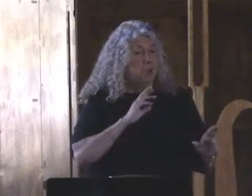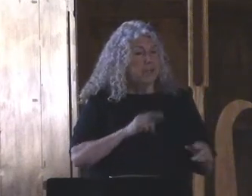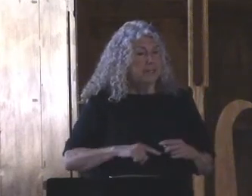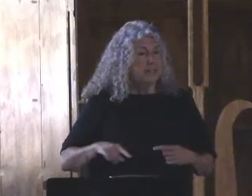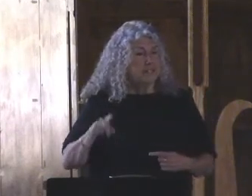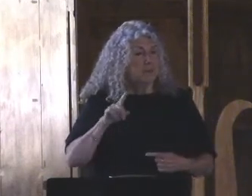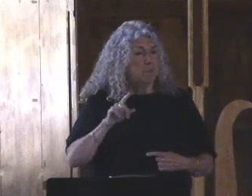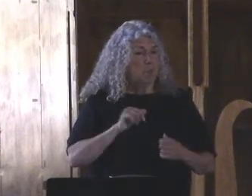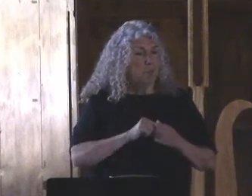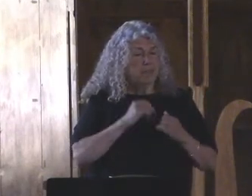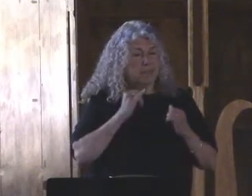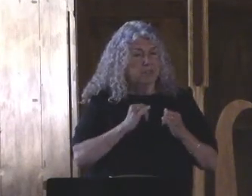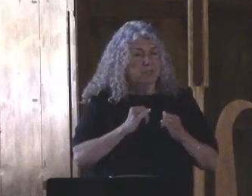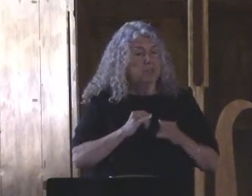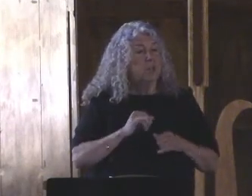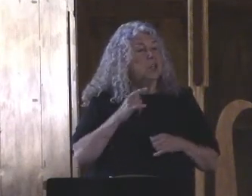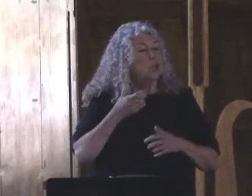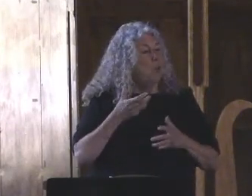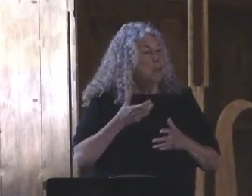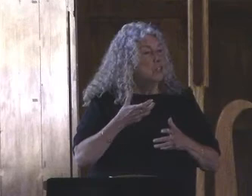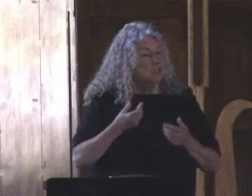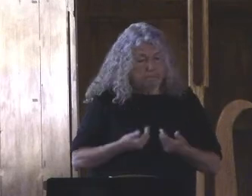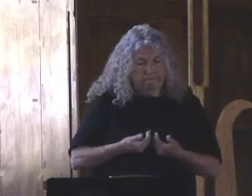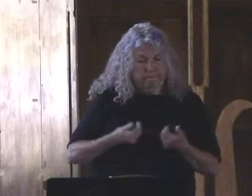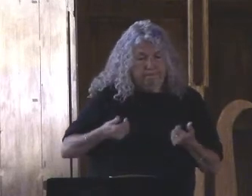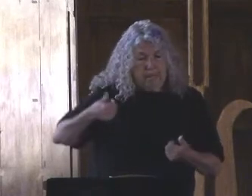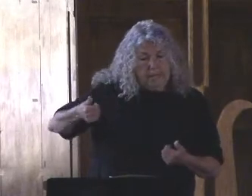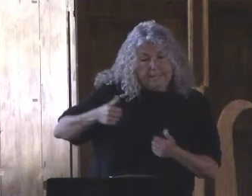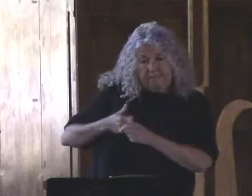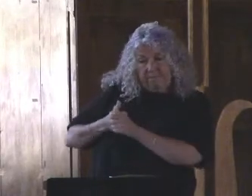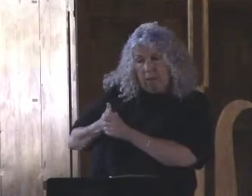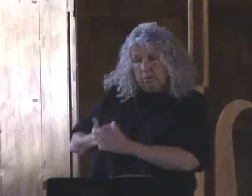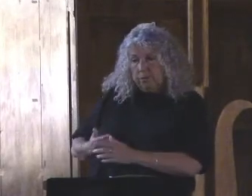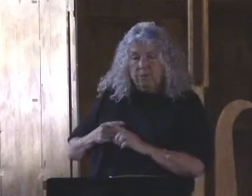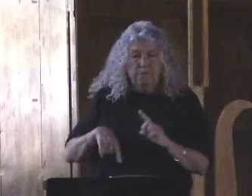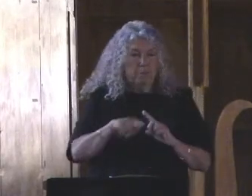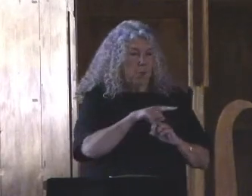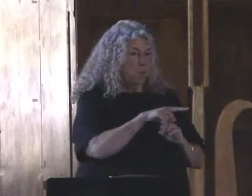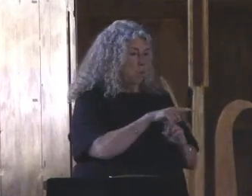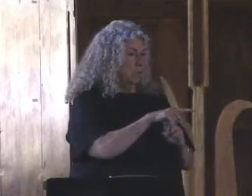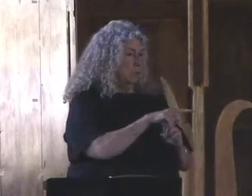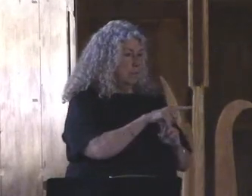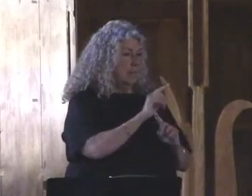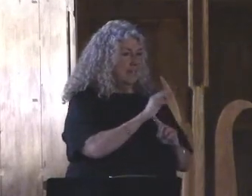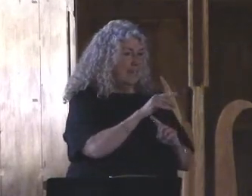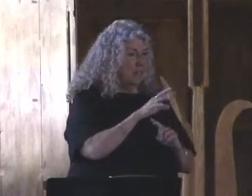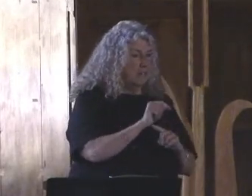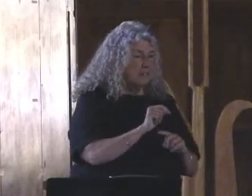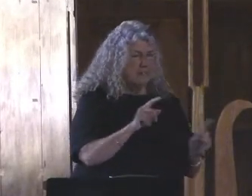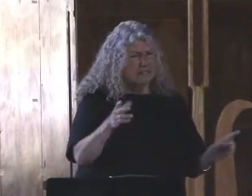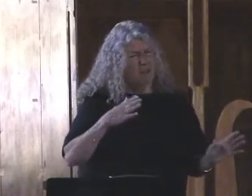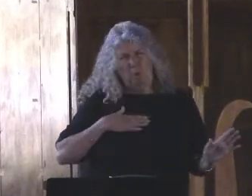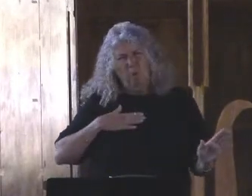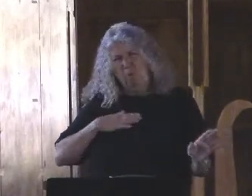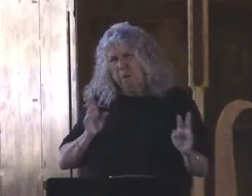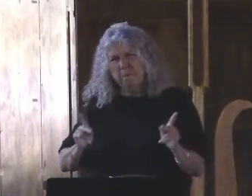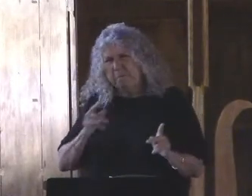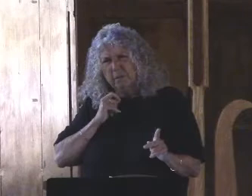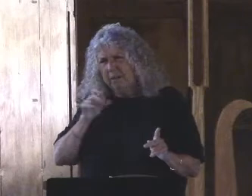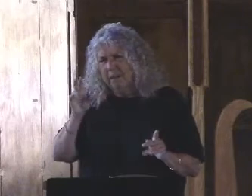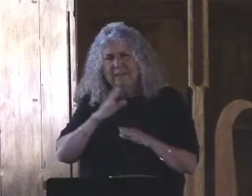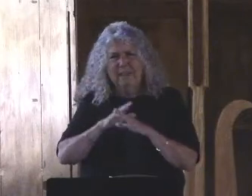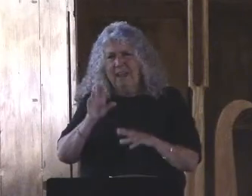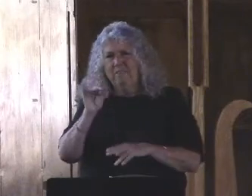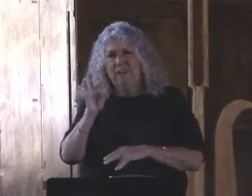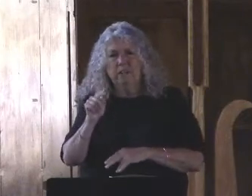them with his instructions here. He was wanting to differentiate his followers from those folks. He says, "My people are nonviolent.